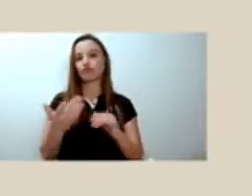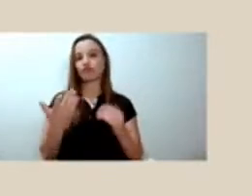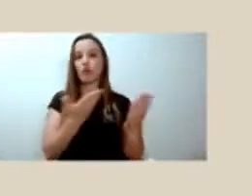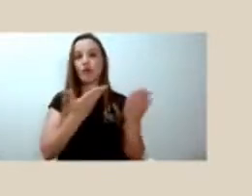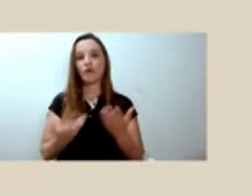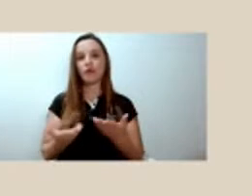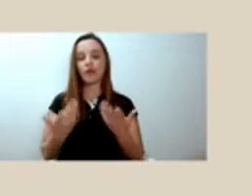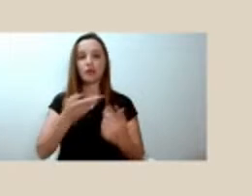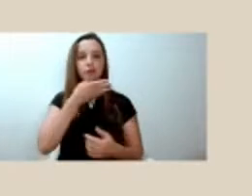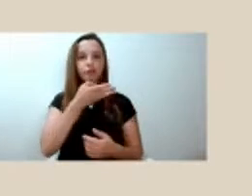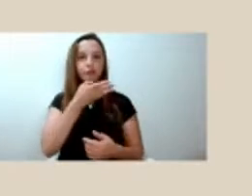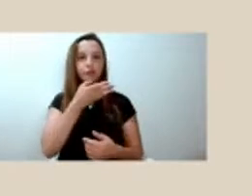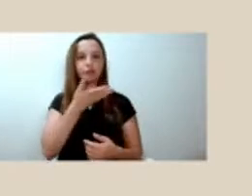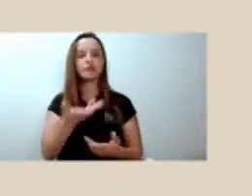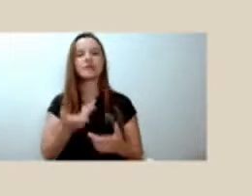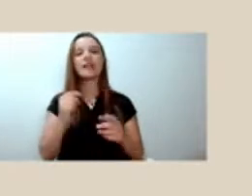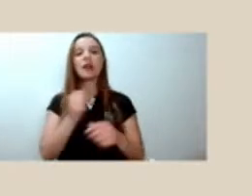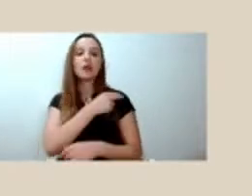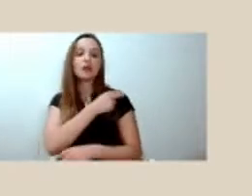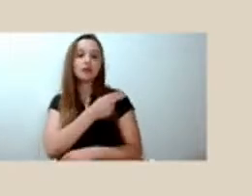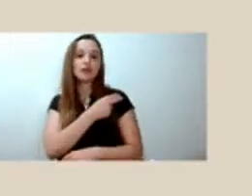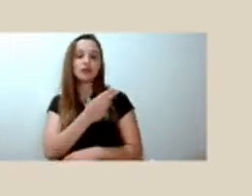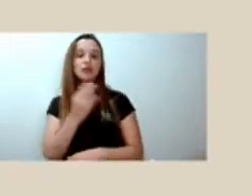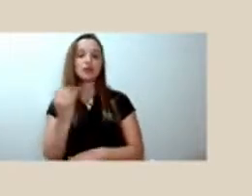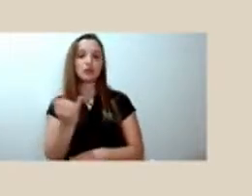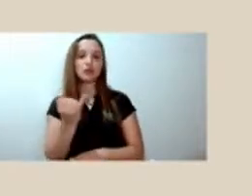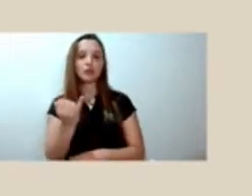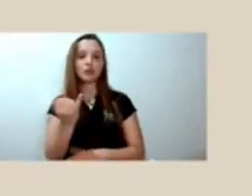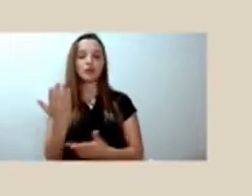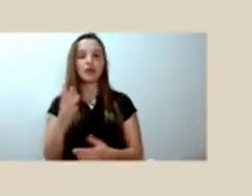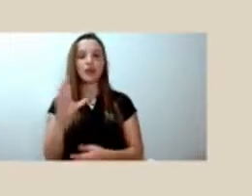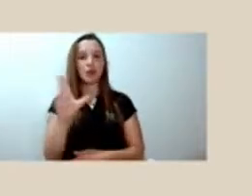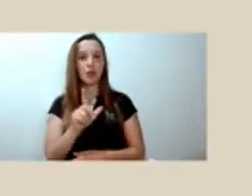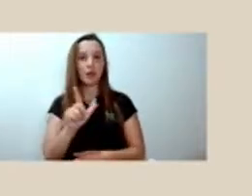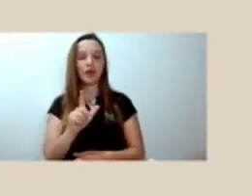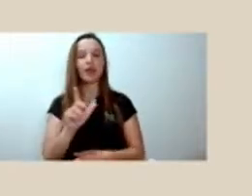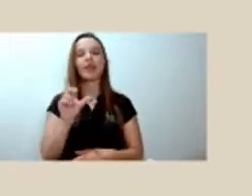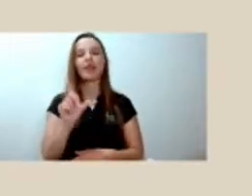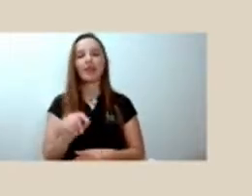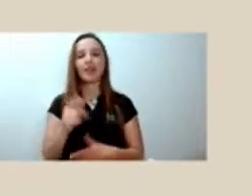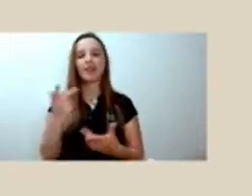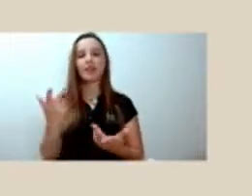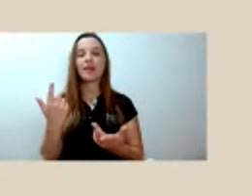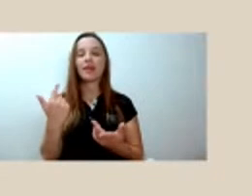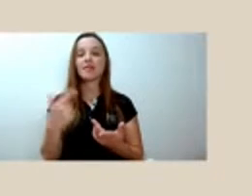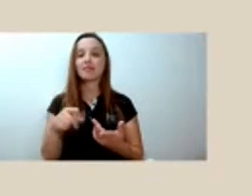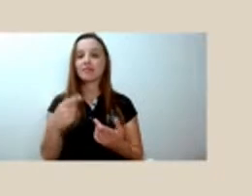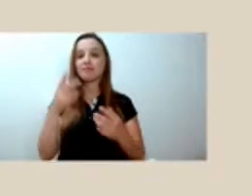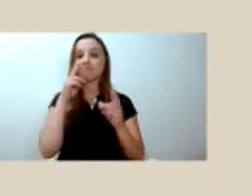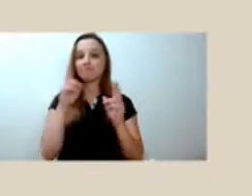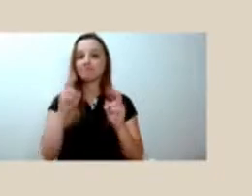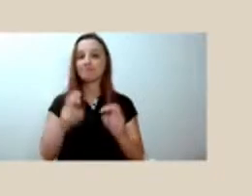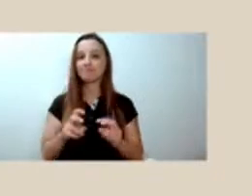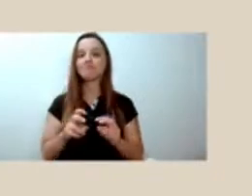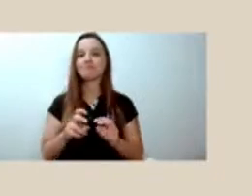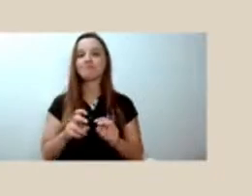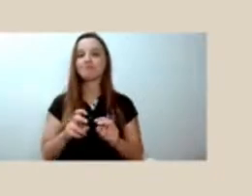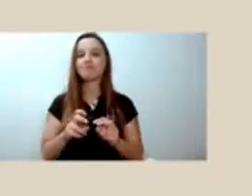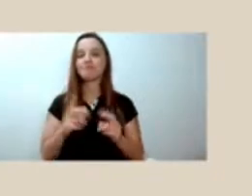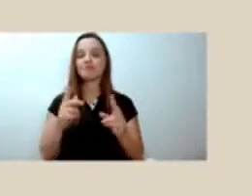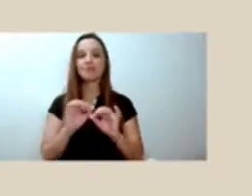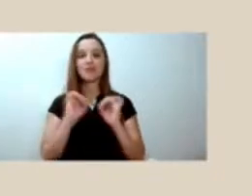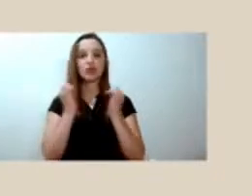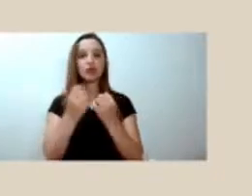ISTA at the University Institute of Lisbon, and he also conducts his research at the Center for Social Research